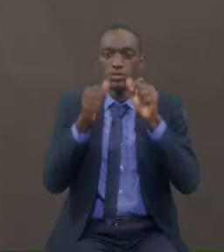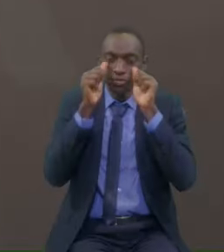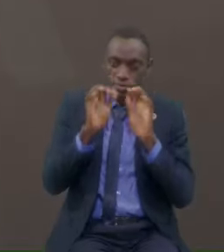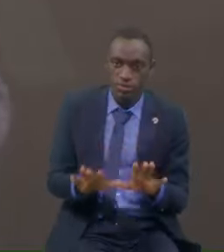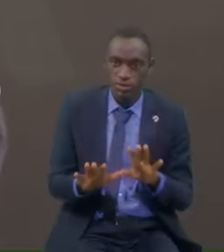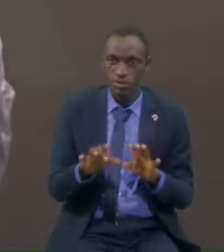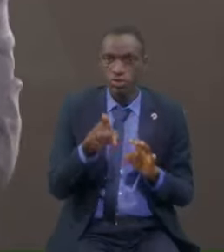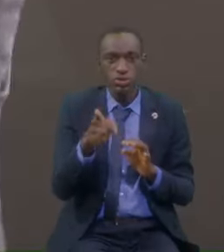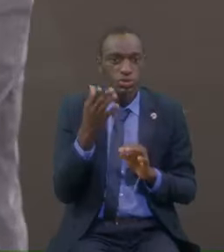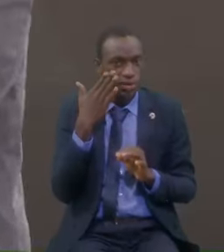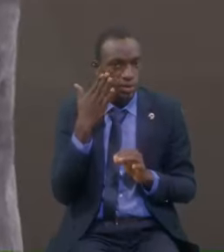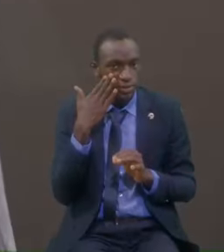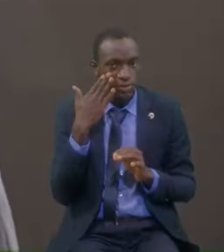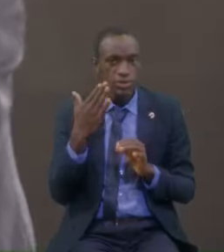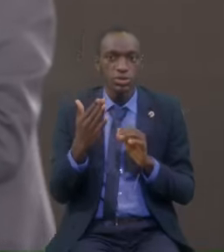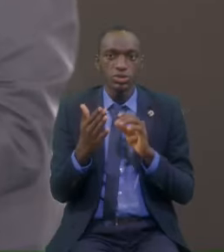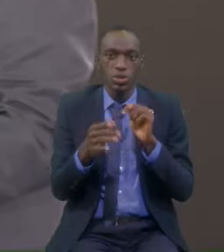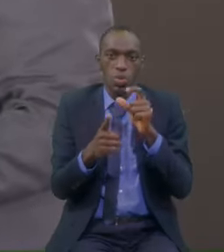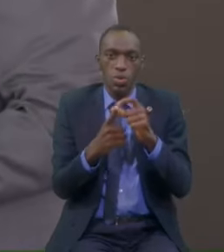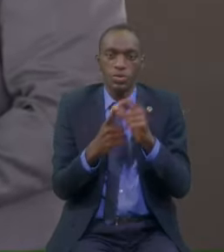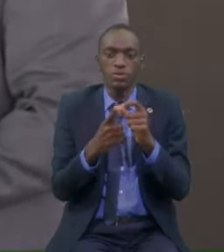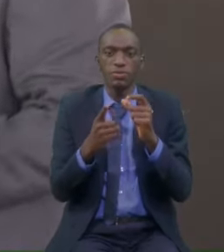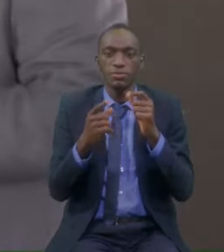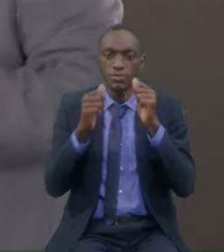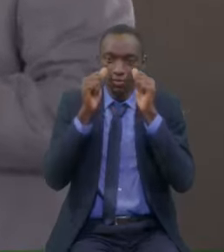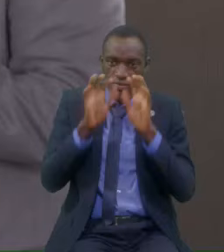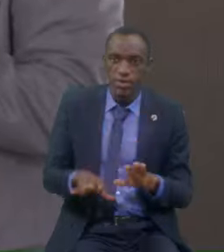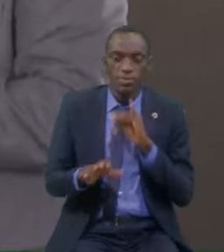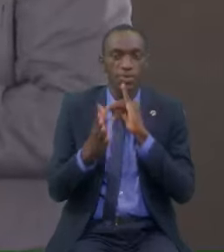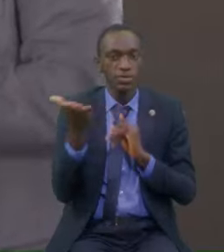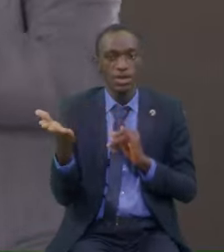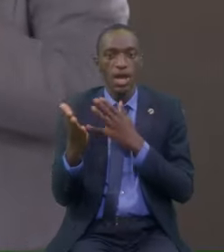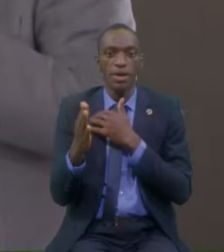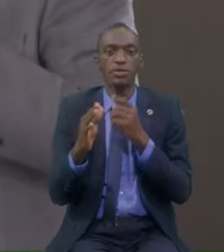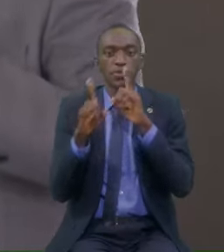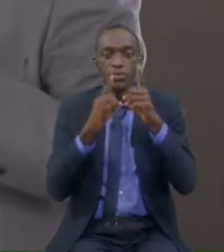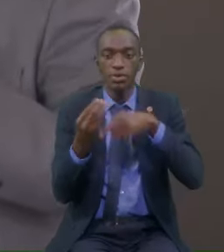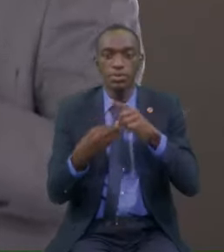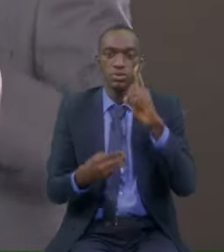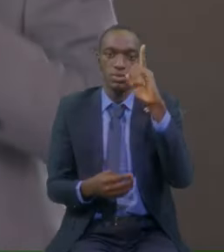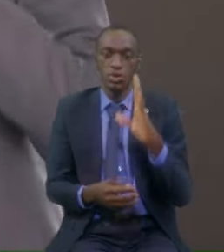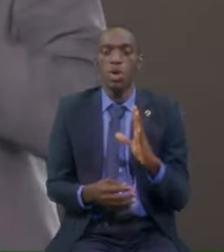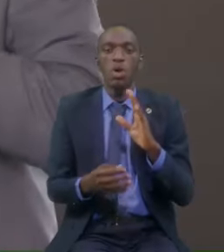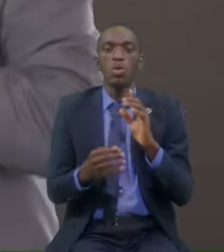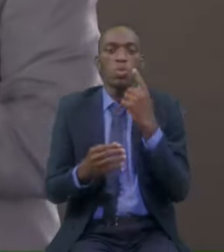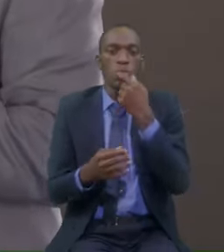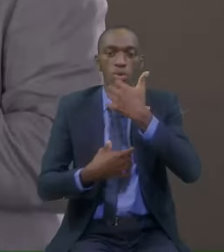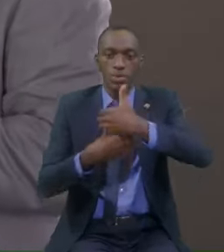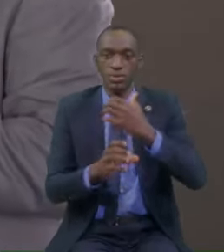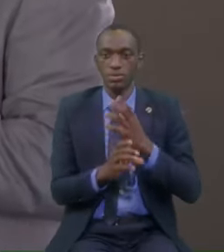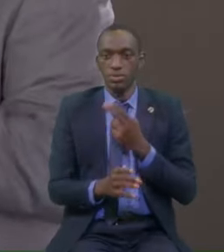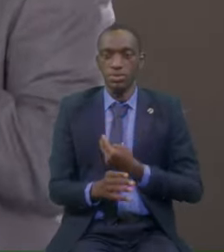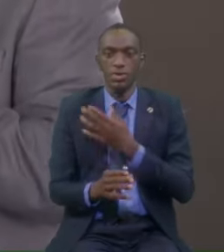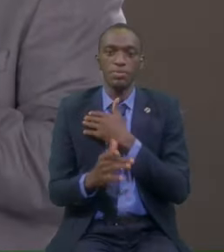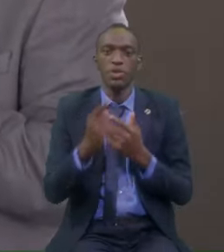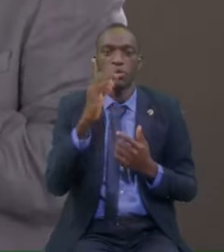is there? And it's referring to the God who created or the God who is everlasting. Now it's